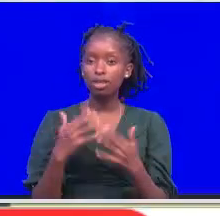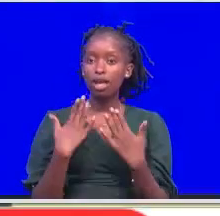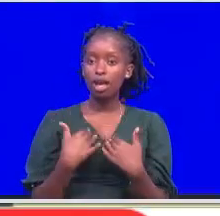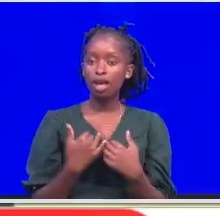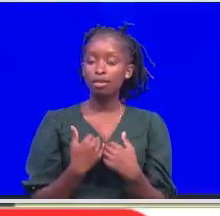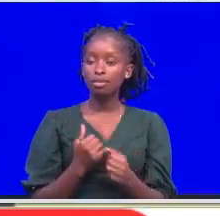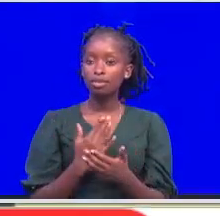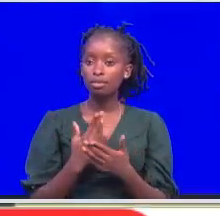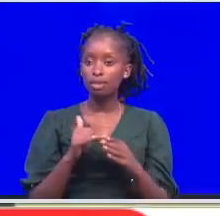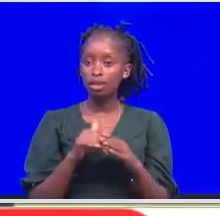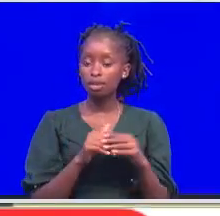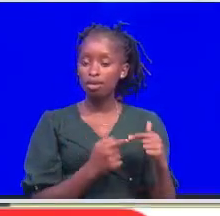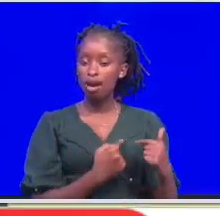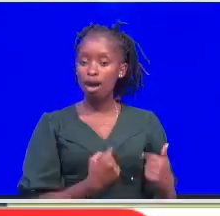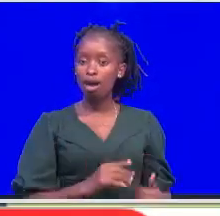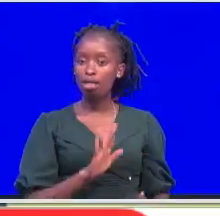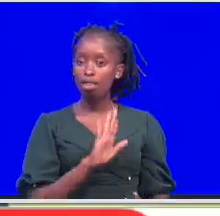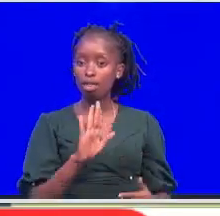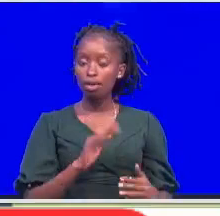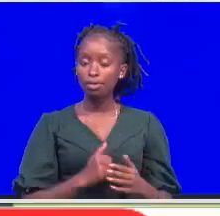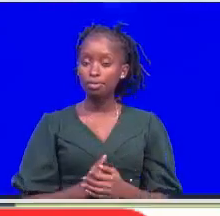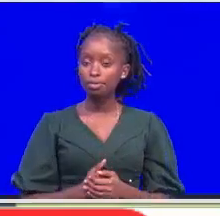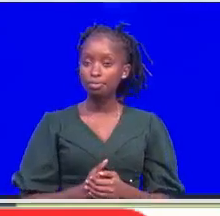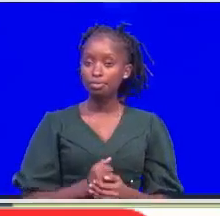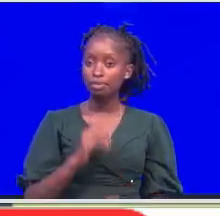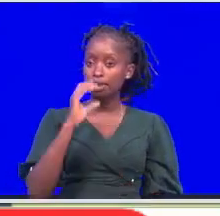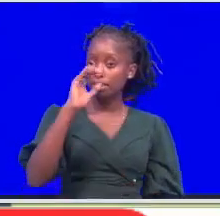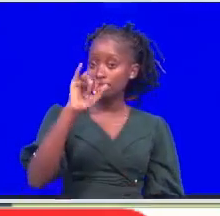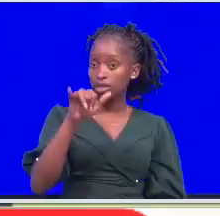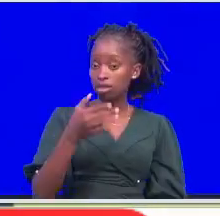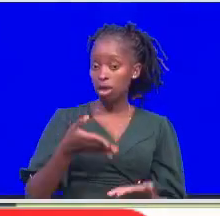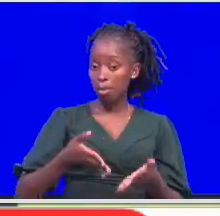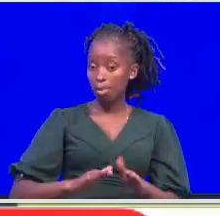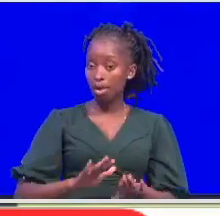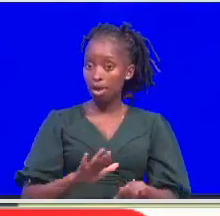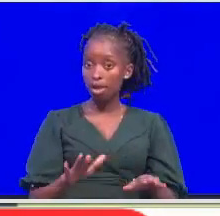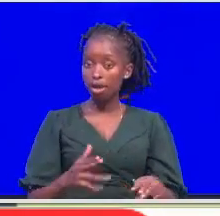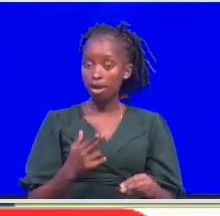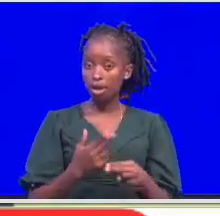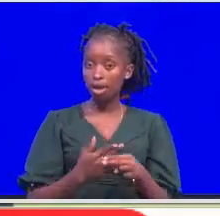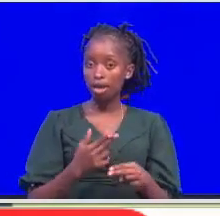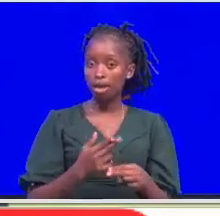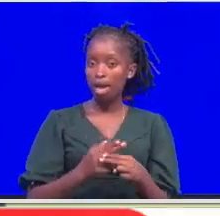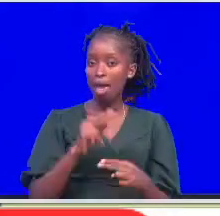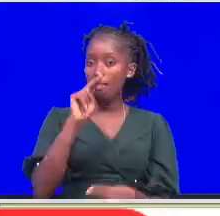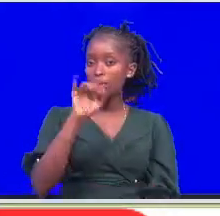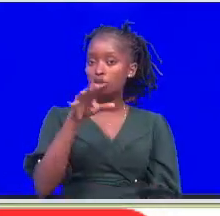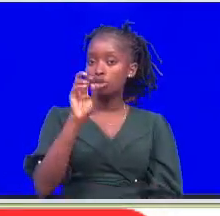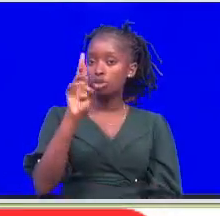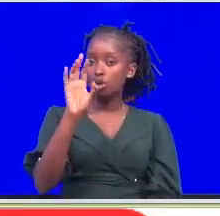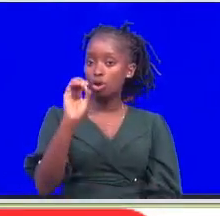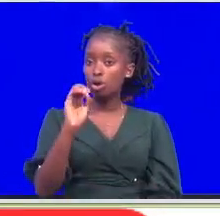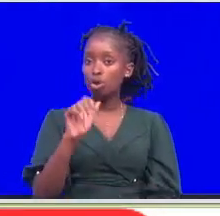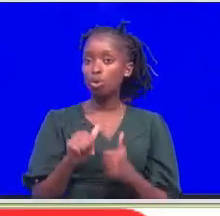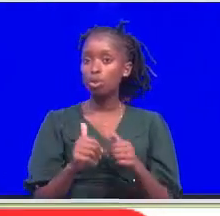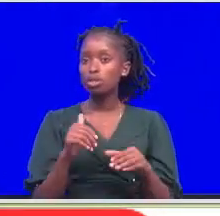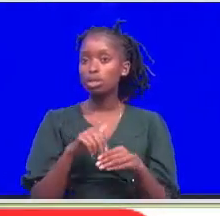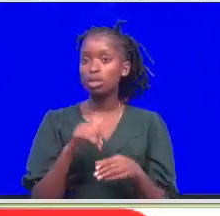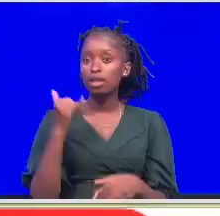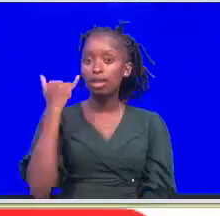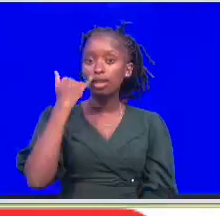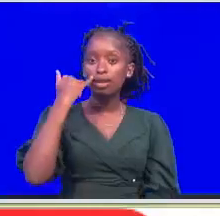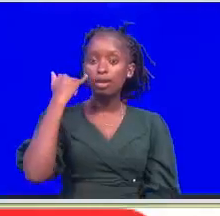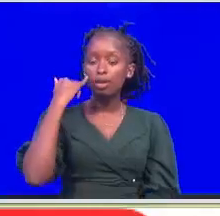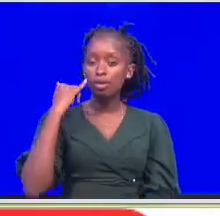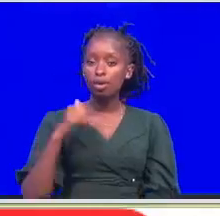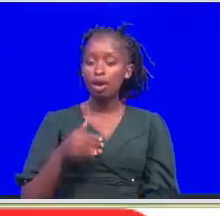Wangai. CJ was born in a place called Njoro. Njoro is in Nakuru County, and he was born in the